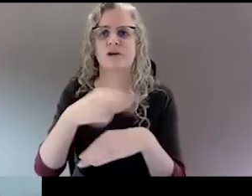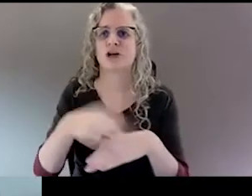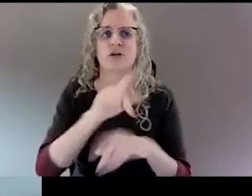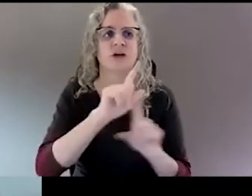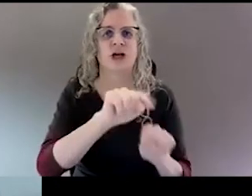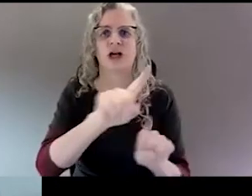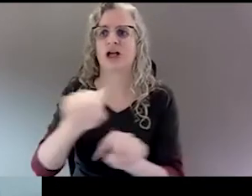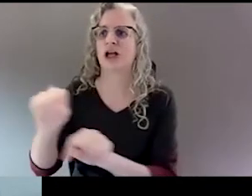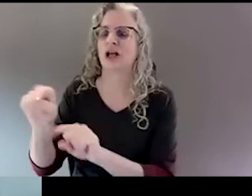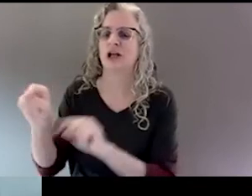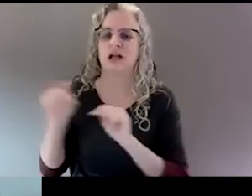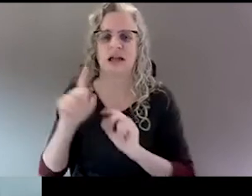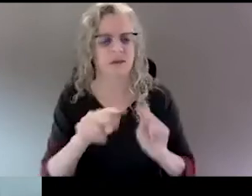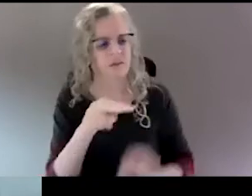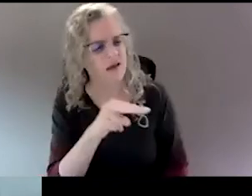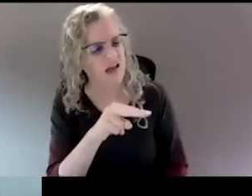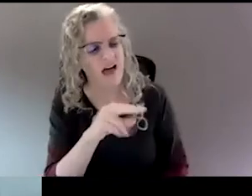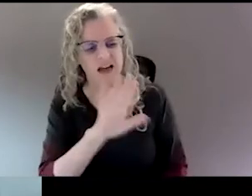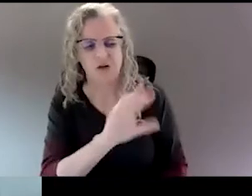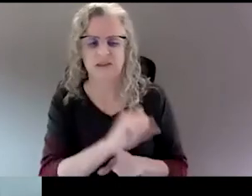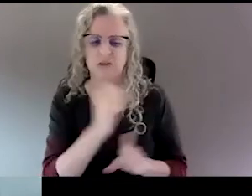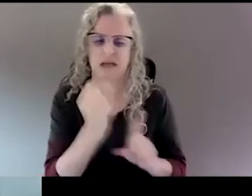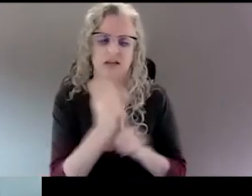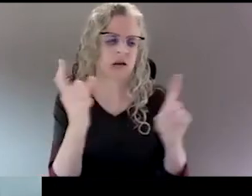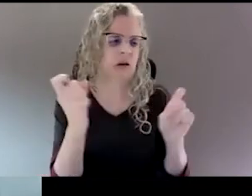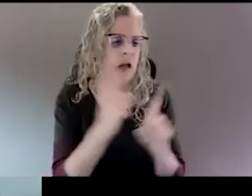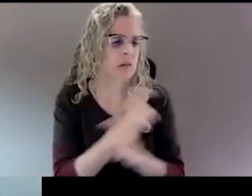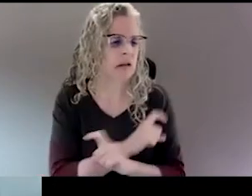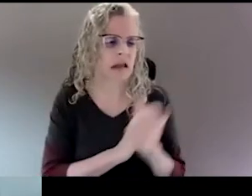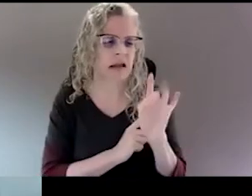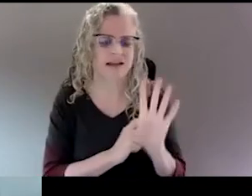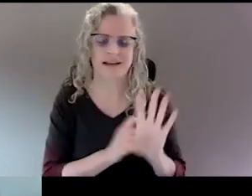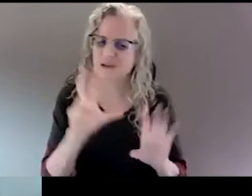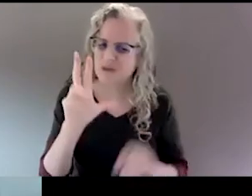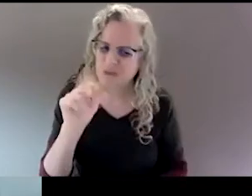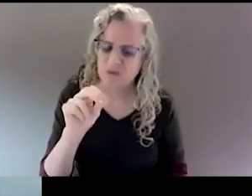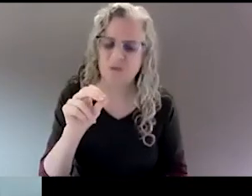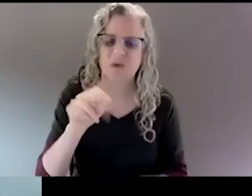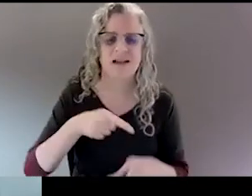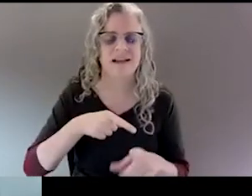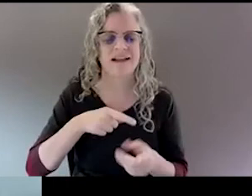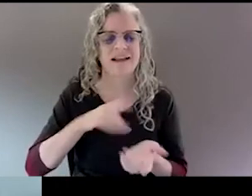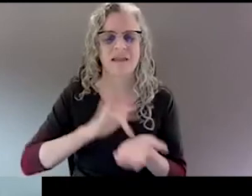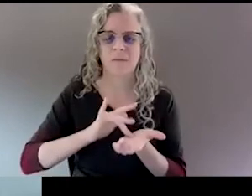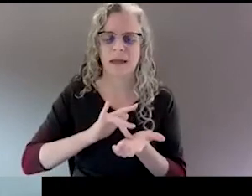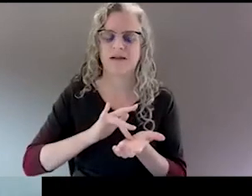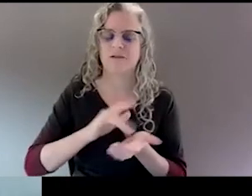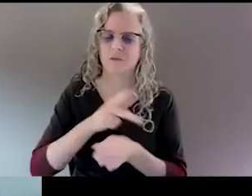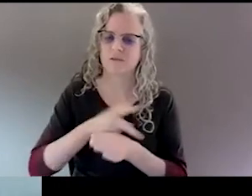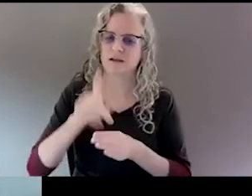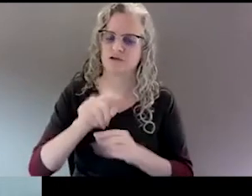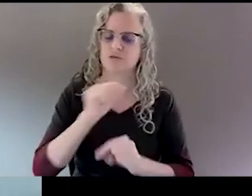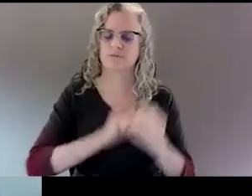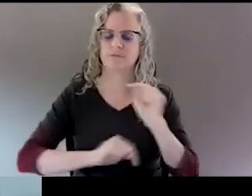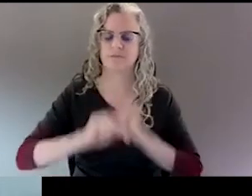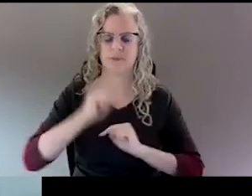complex. But having doctors really go back to their values of, I got into this work because I wanted to help